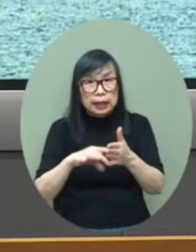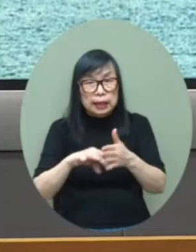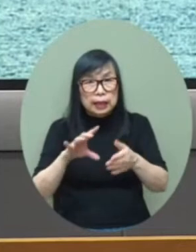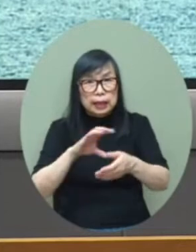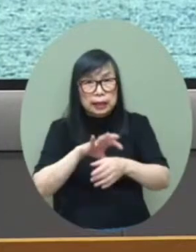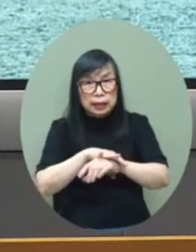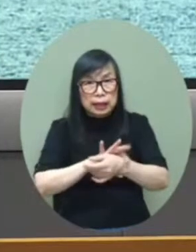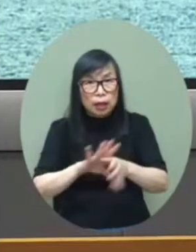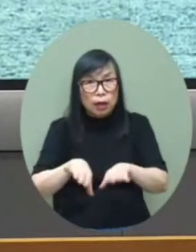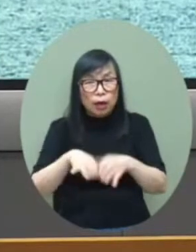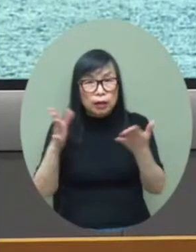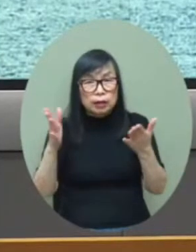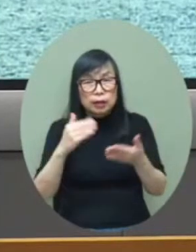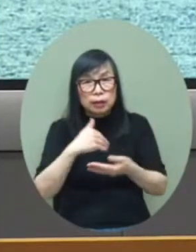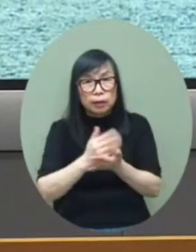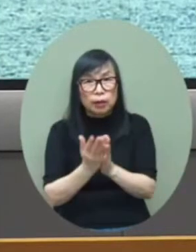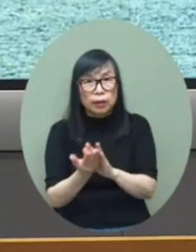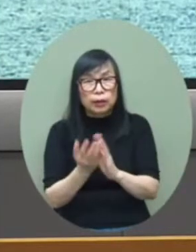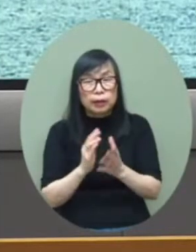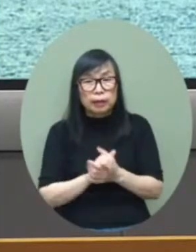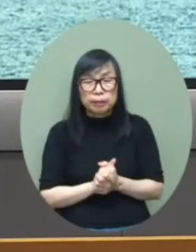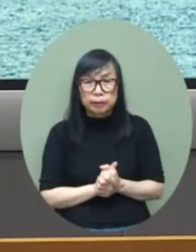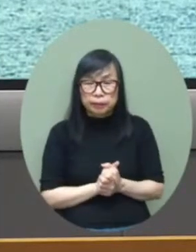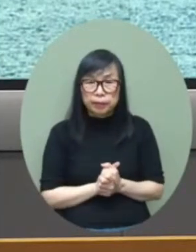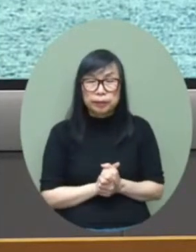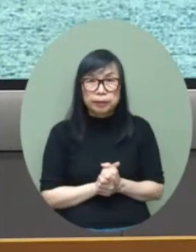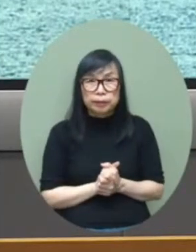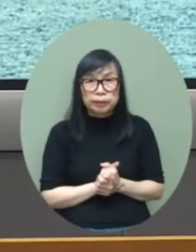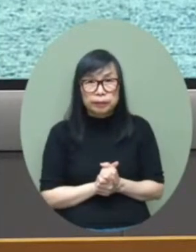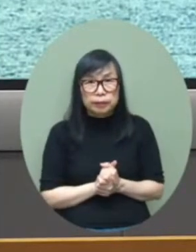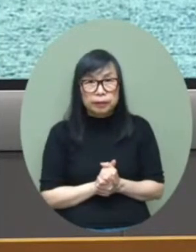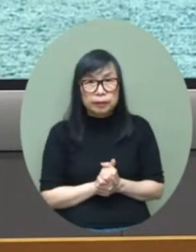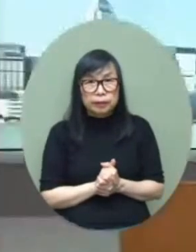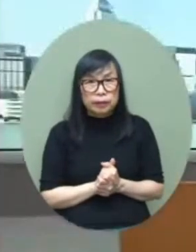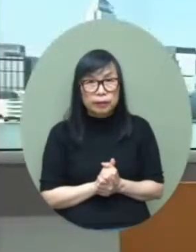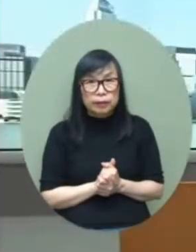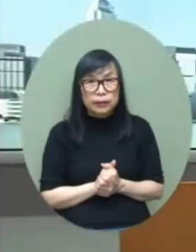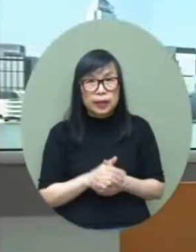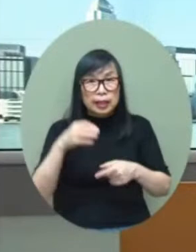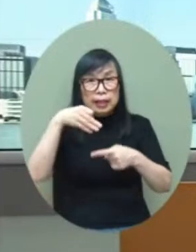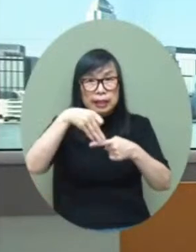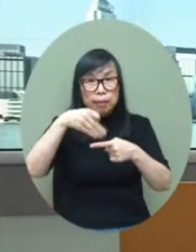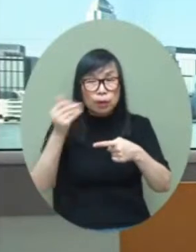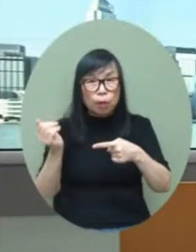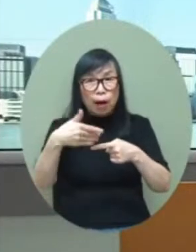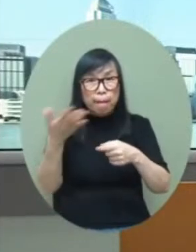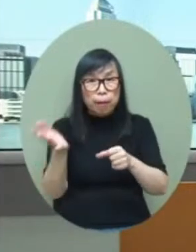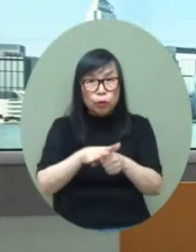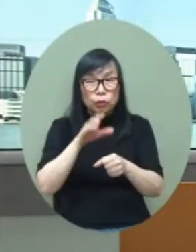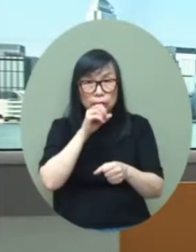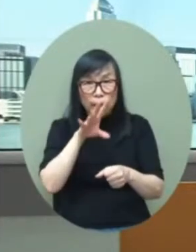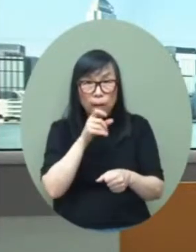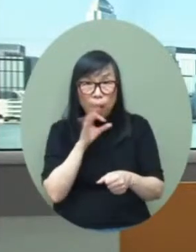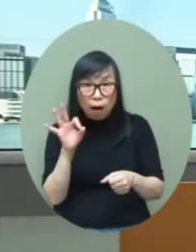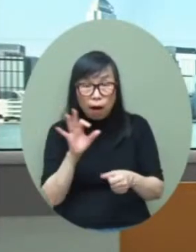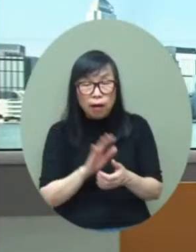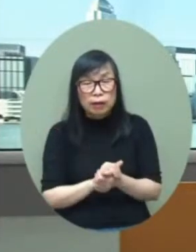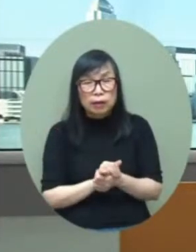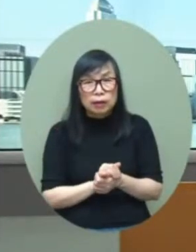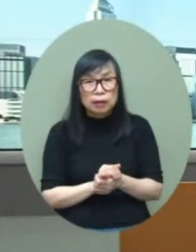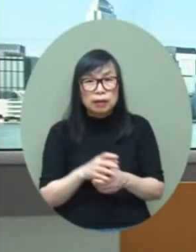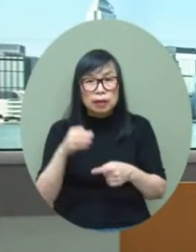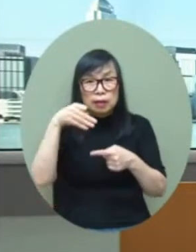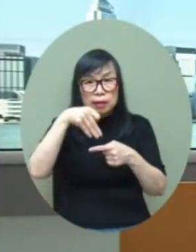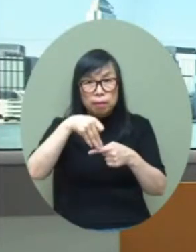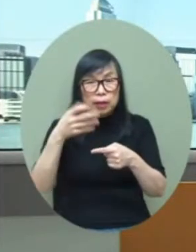OGO will confirm the activation of the wristbands, etc. What about supplementary